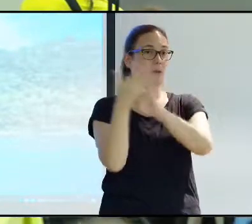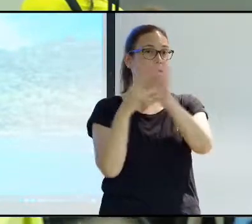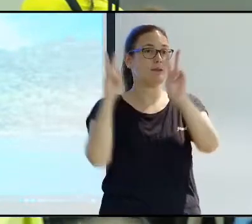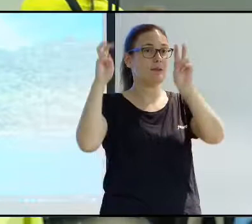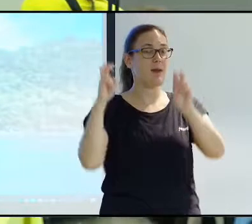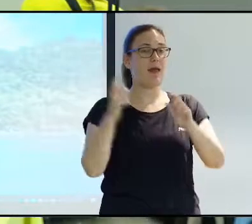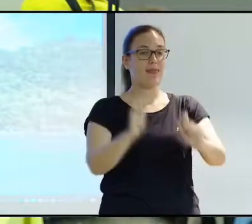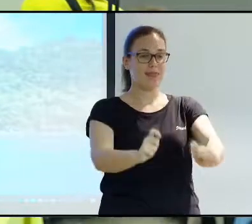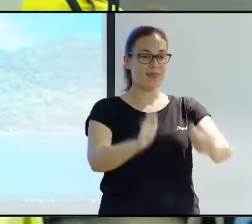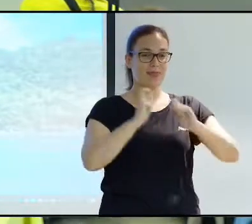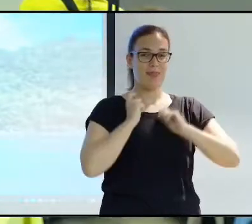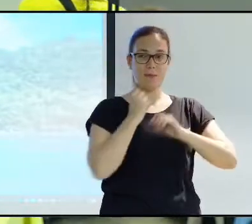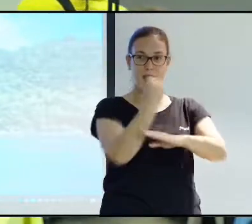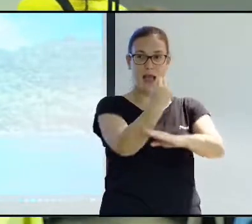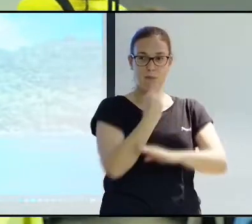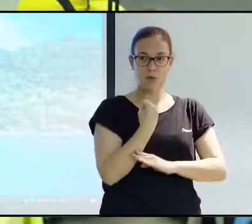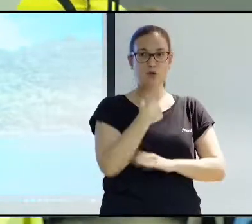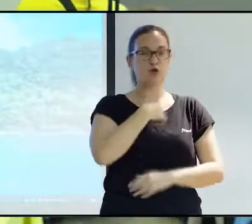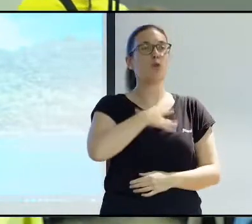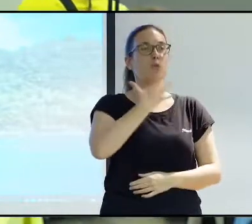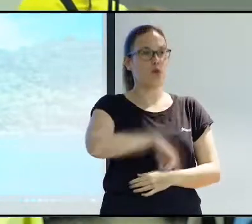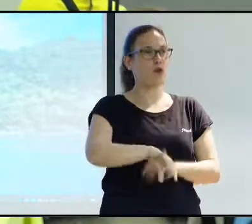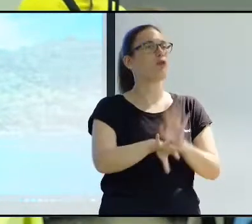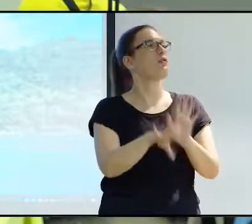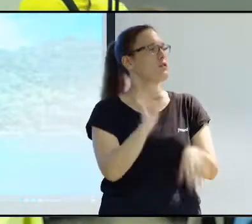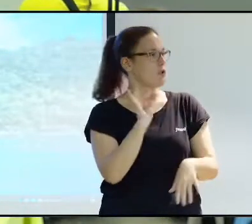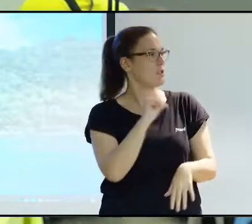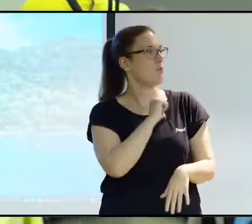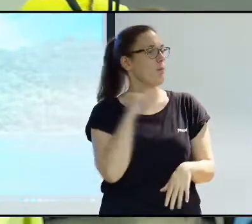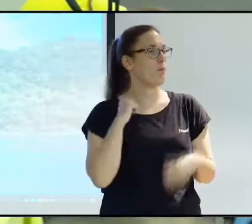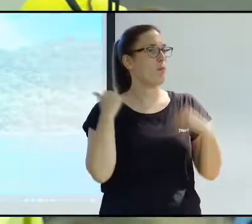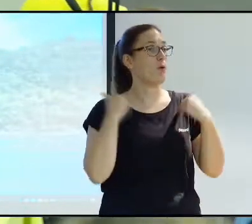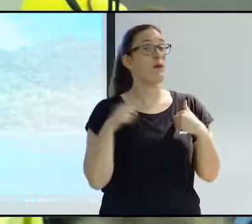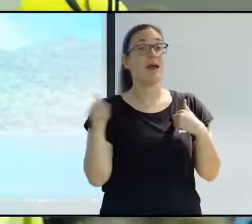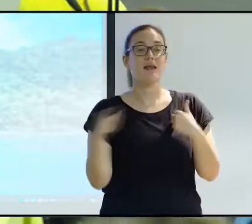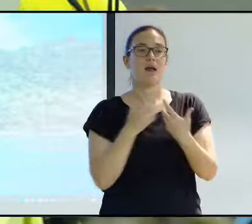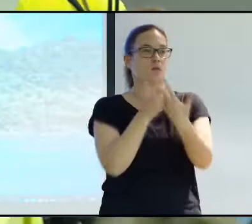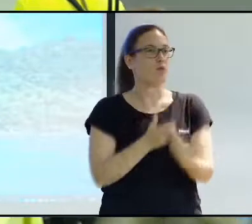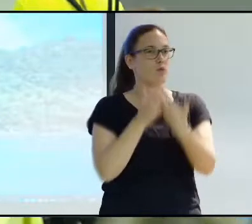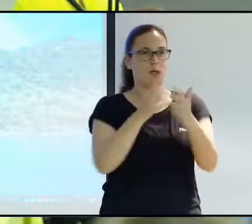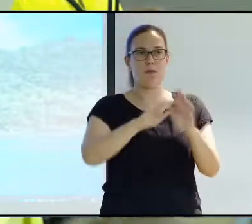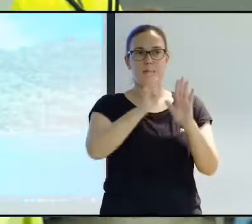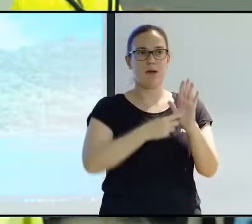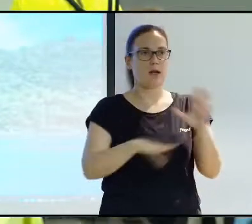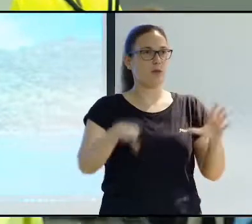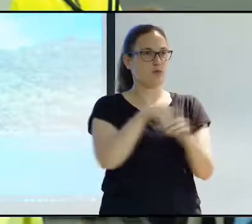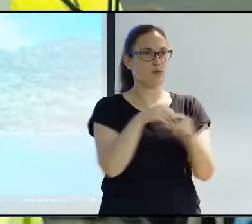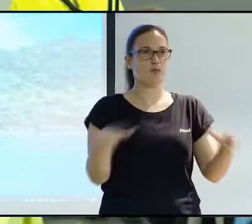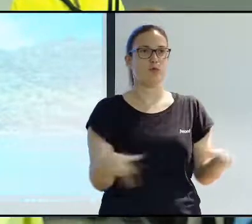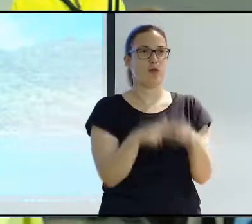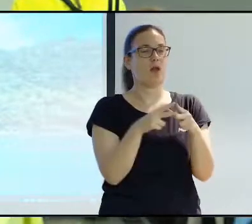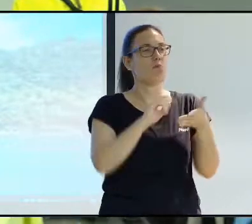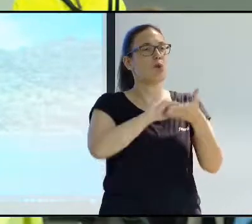who is going to give me support, and I'll reach my own decisions, and